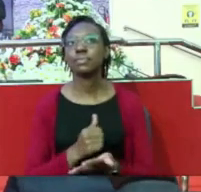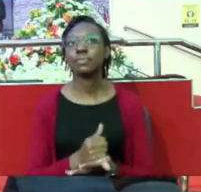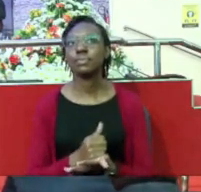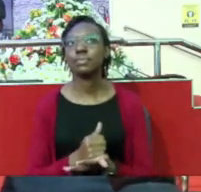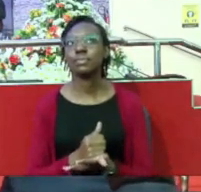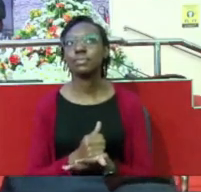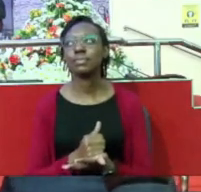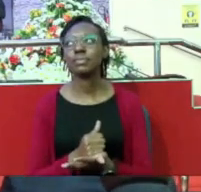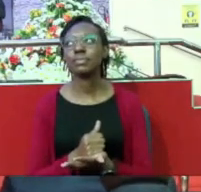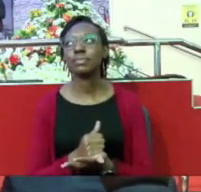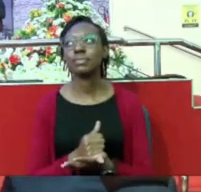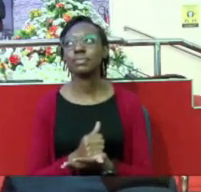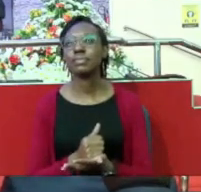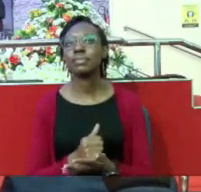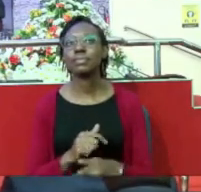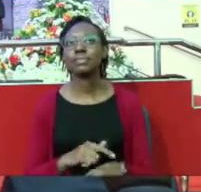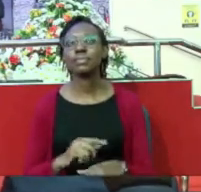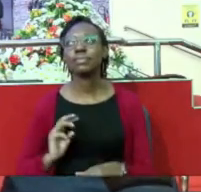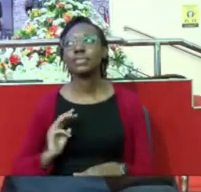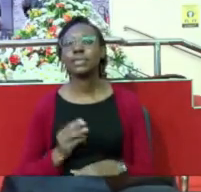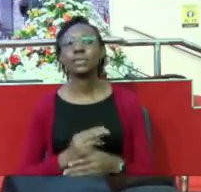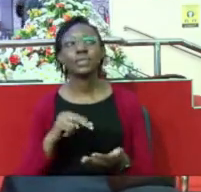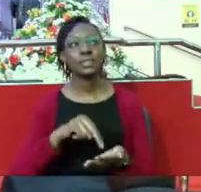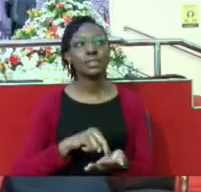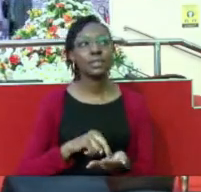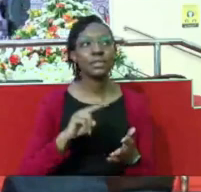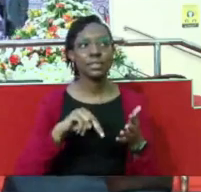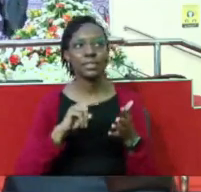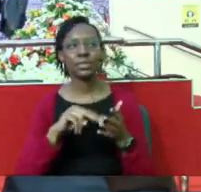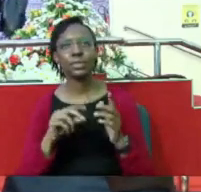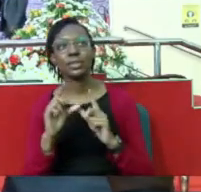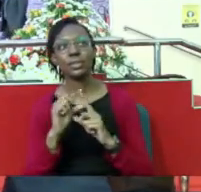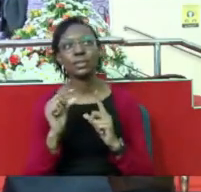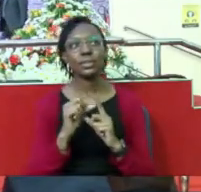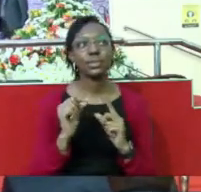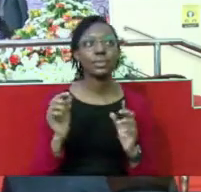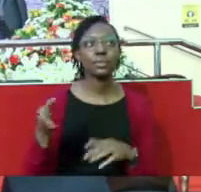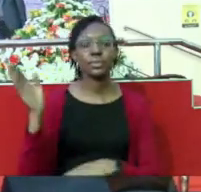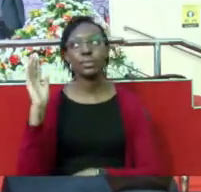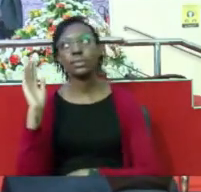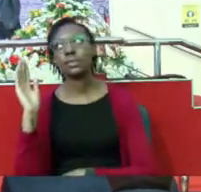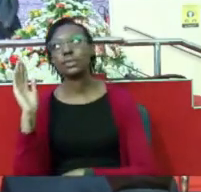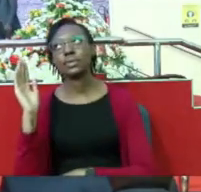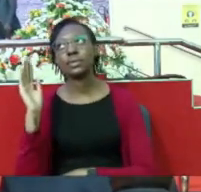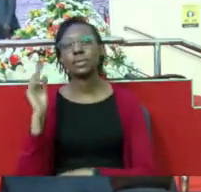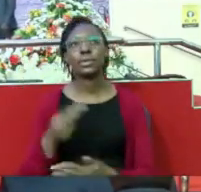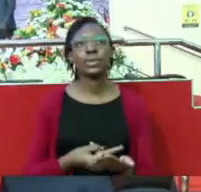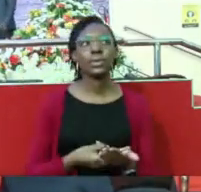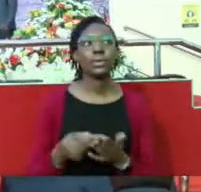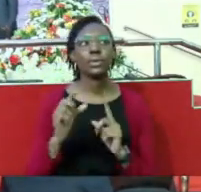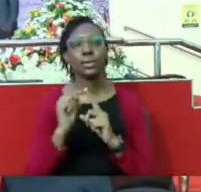Amen. While standing like that, we'd like to read the scriptures together. Kwa tumesimama hivyo tutasoma maandiko kwa pamoja. The Holy Word of God.